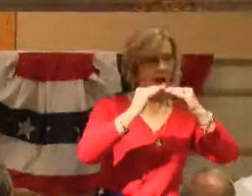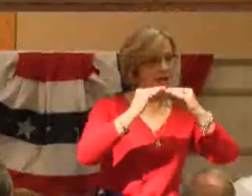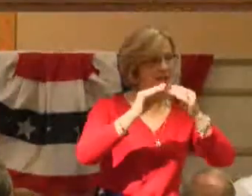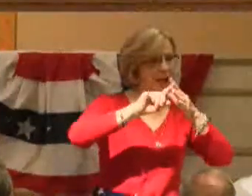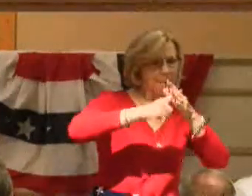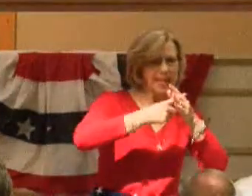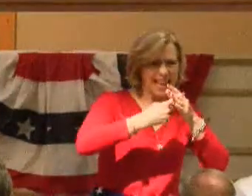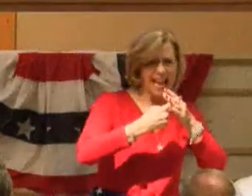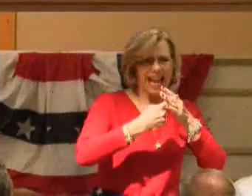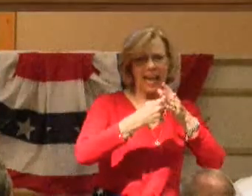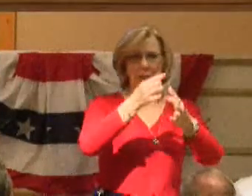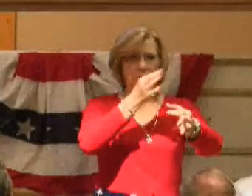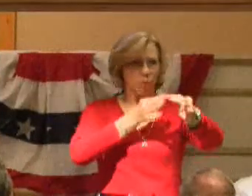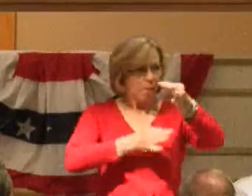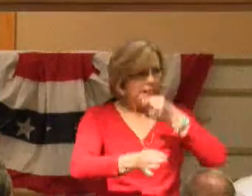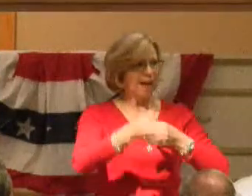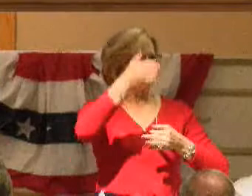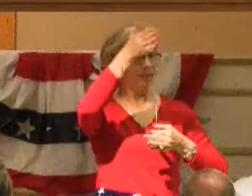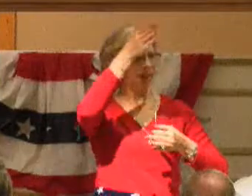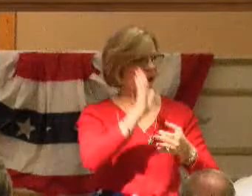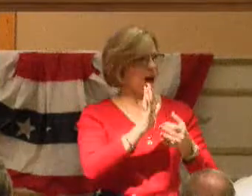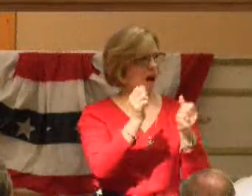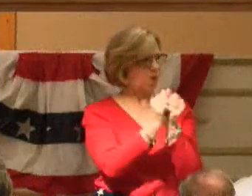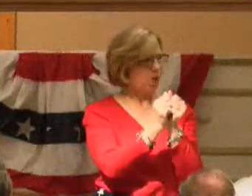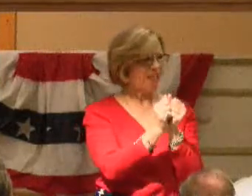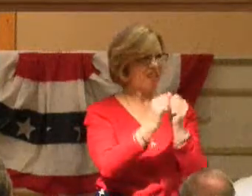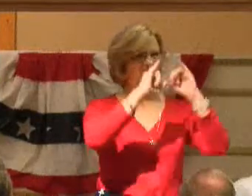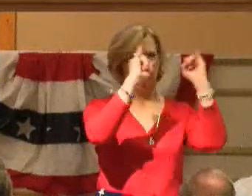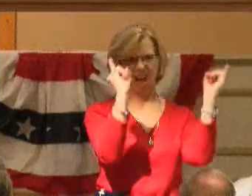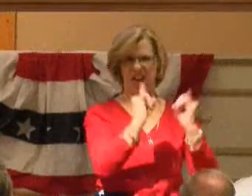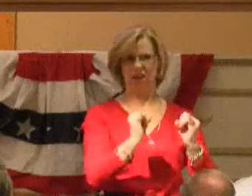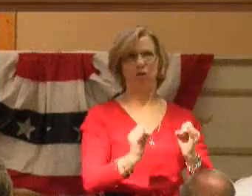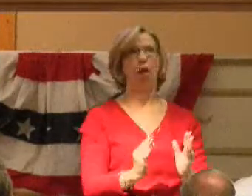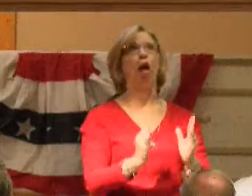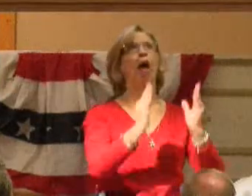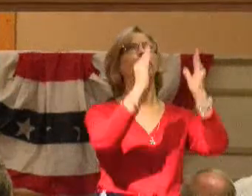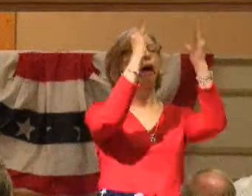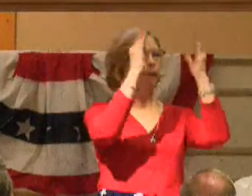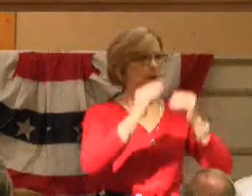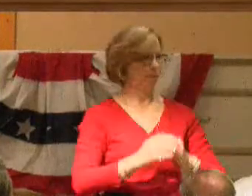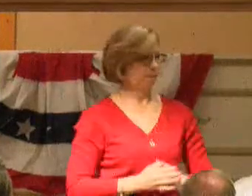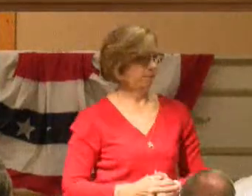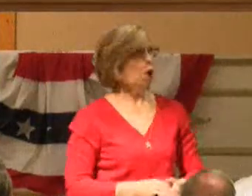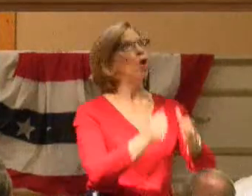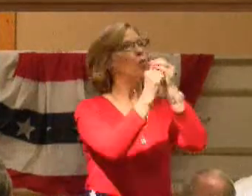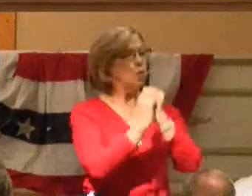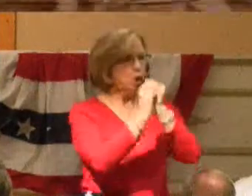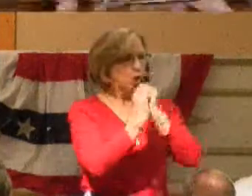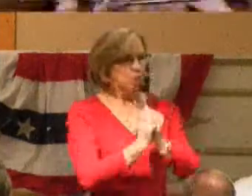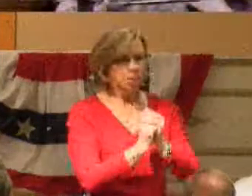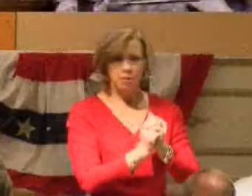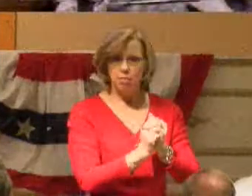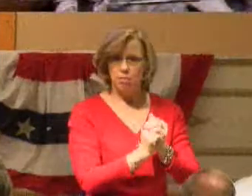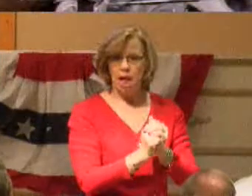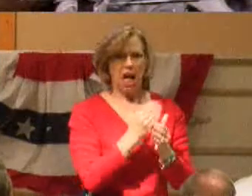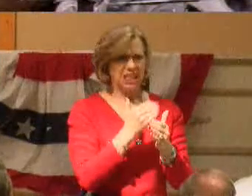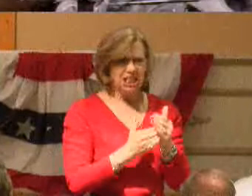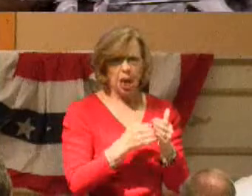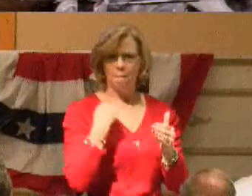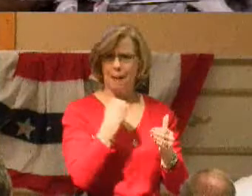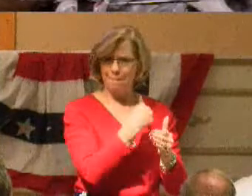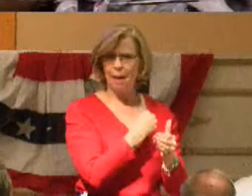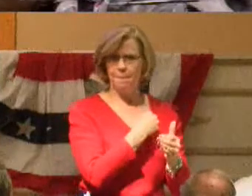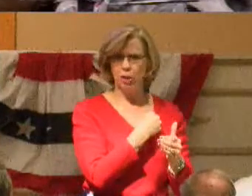to replace God with an idol form of worship. Some of the members of Noah's own